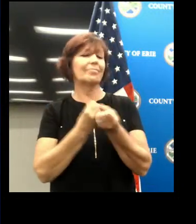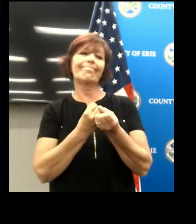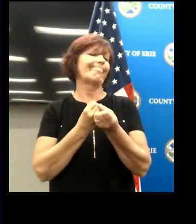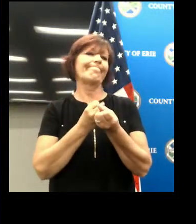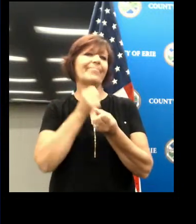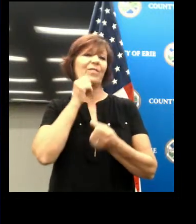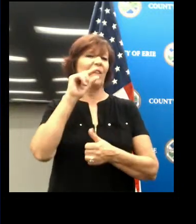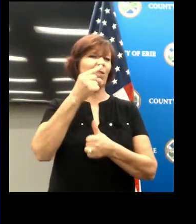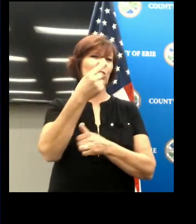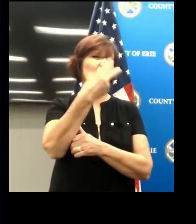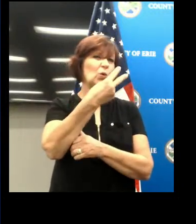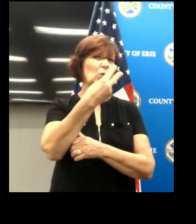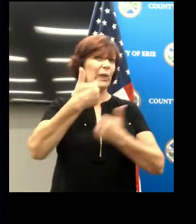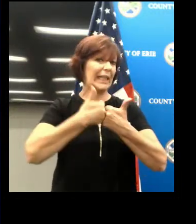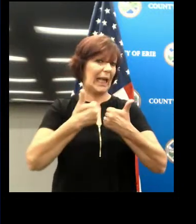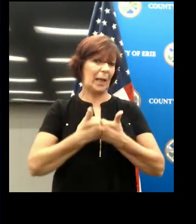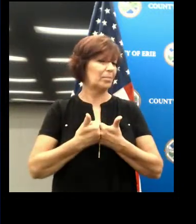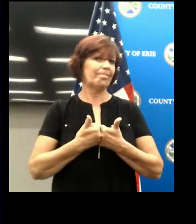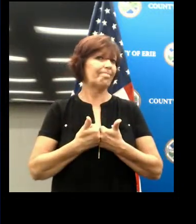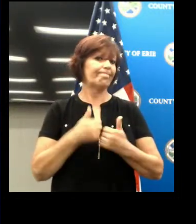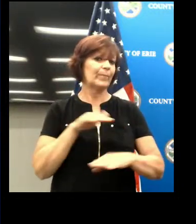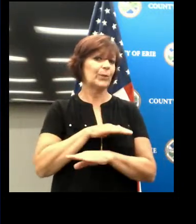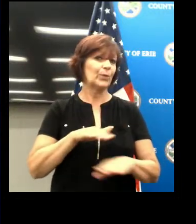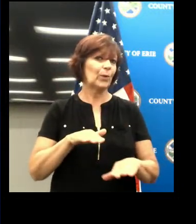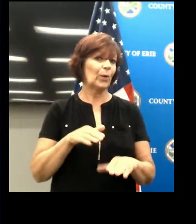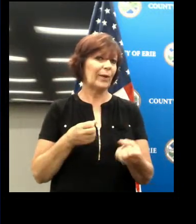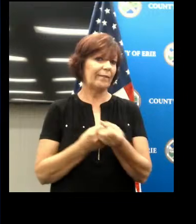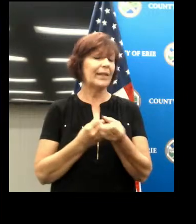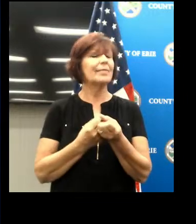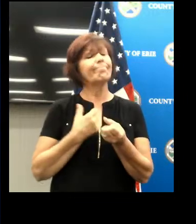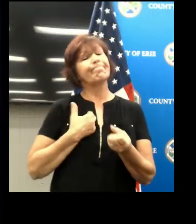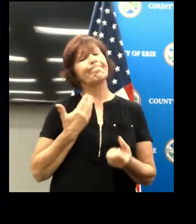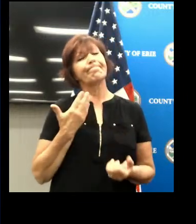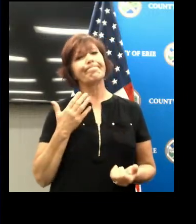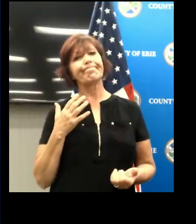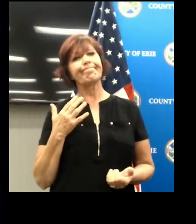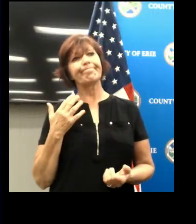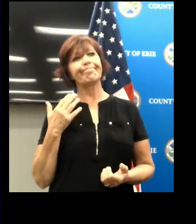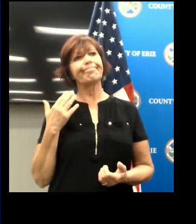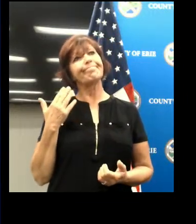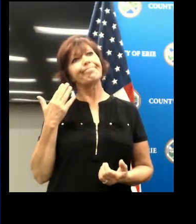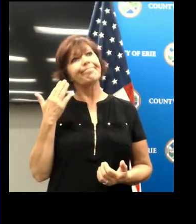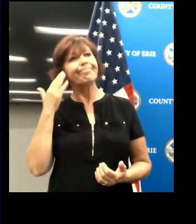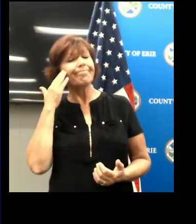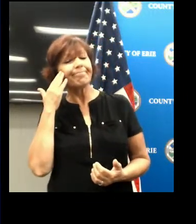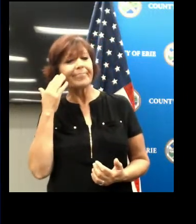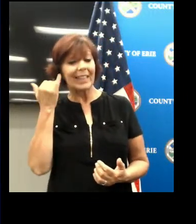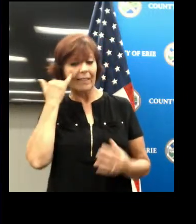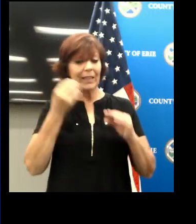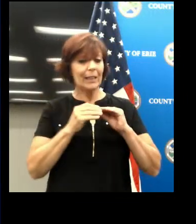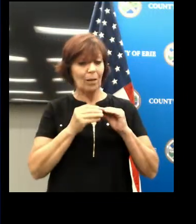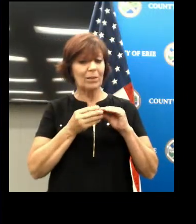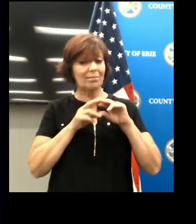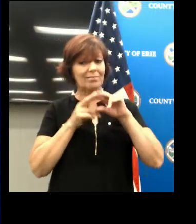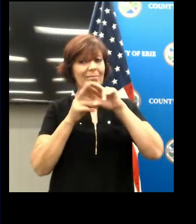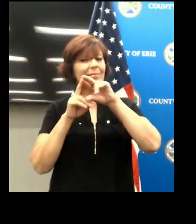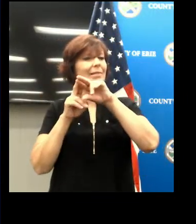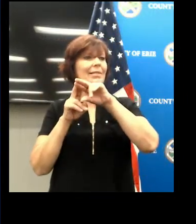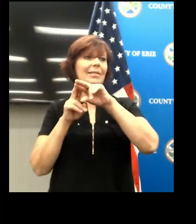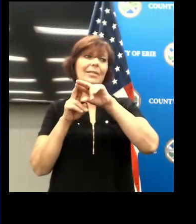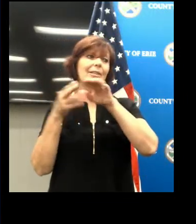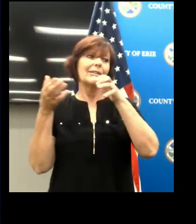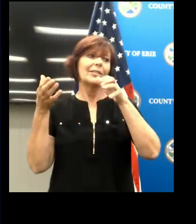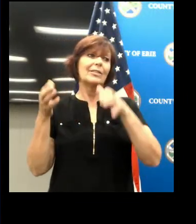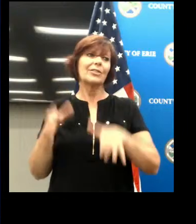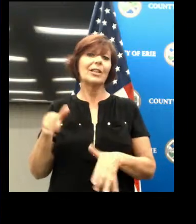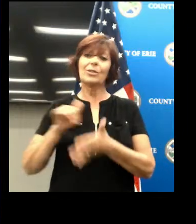September. It is as I predicted. Said if our numbers kept on going up, there was a very good chance New York State was not going to allow